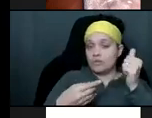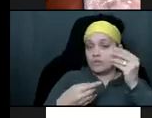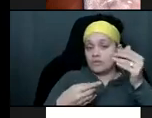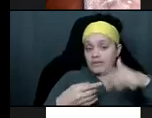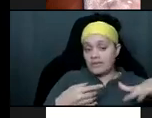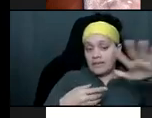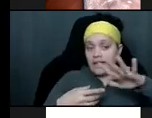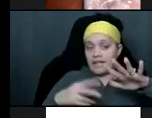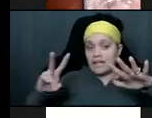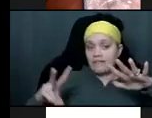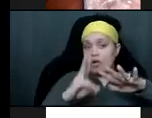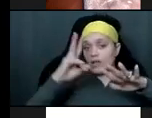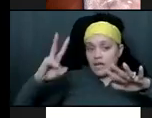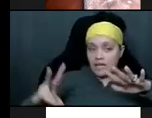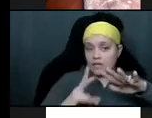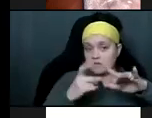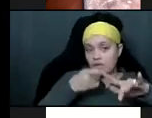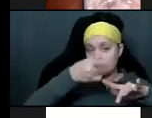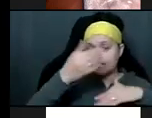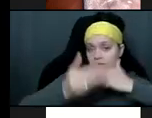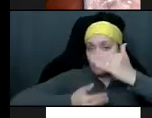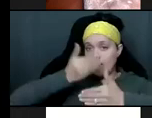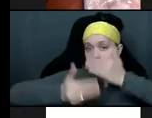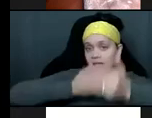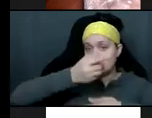of volcanoes from this process.